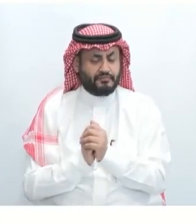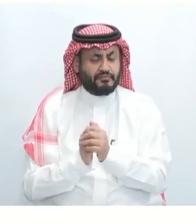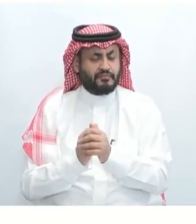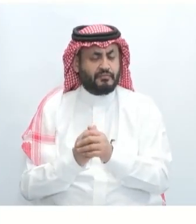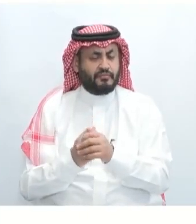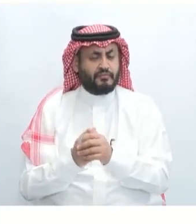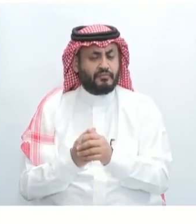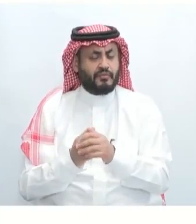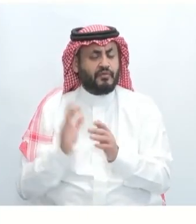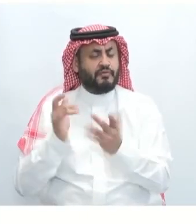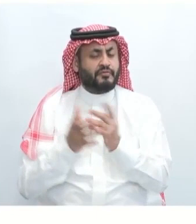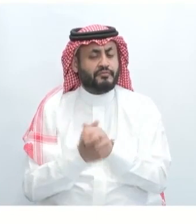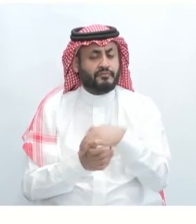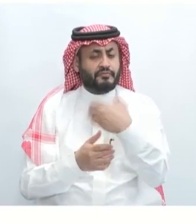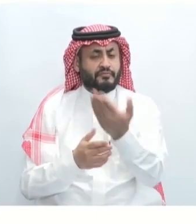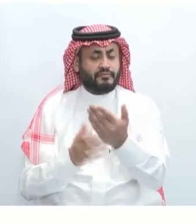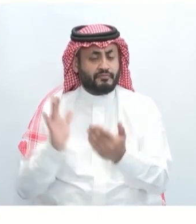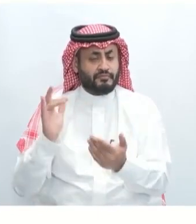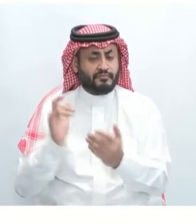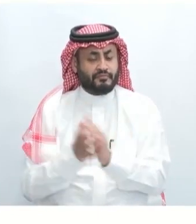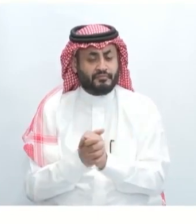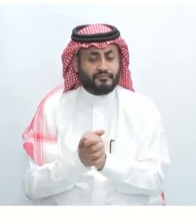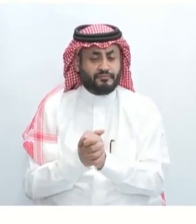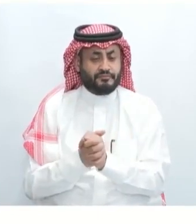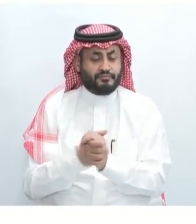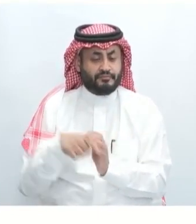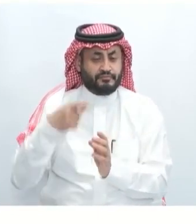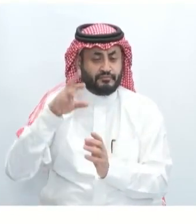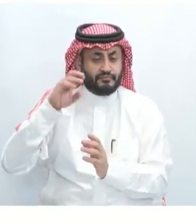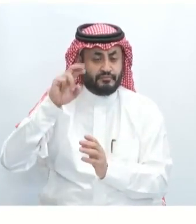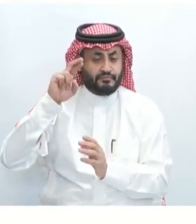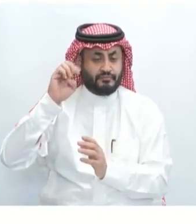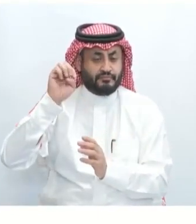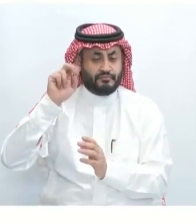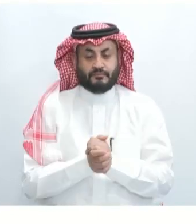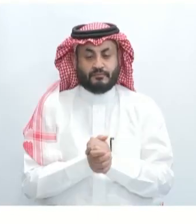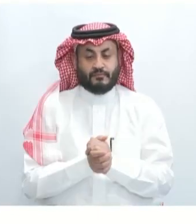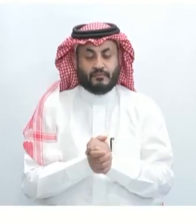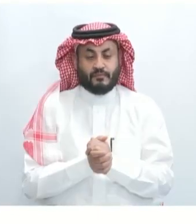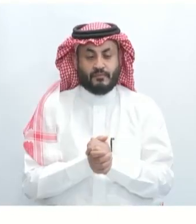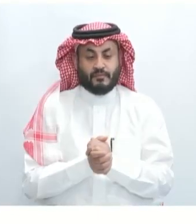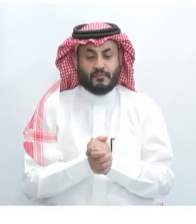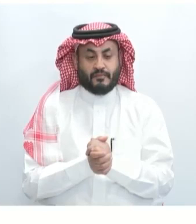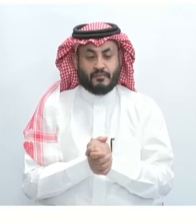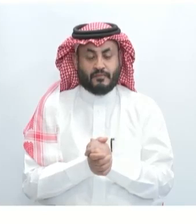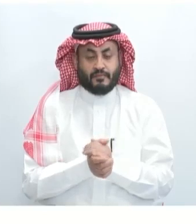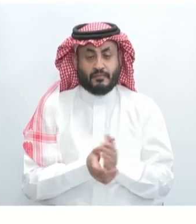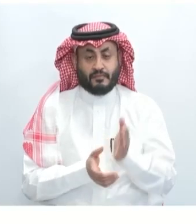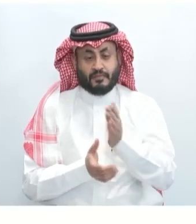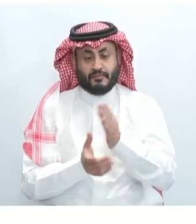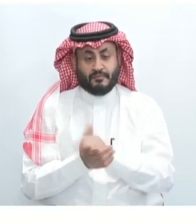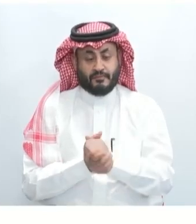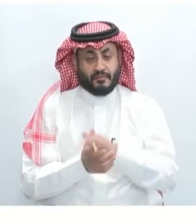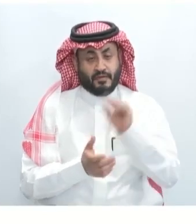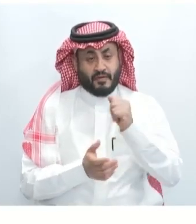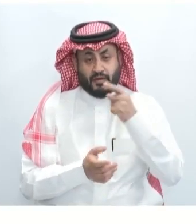green? Yes, this is a green. Excellent. So is it green? Perfect. Okay, so it's